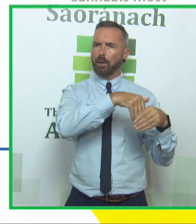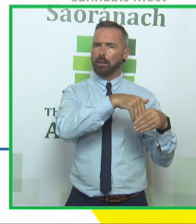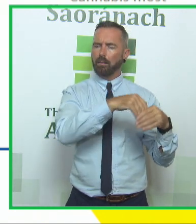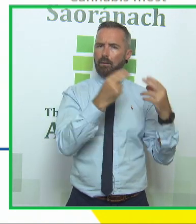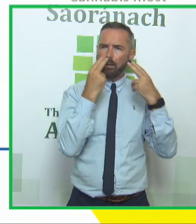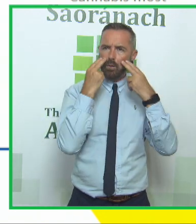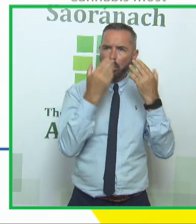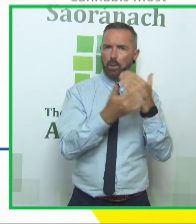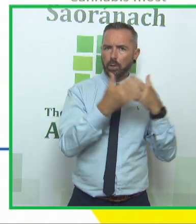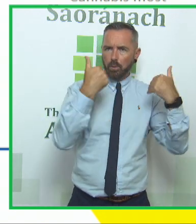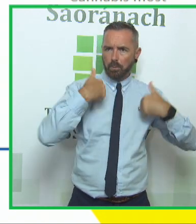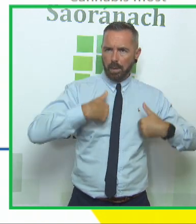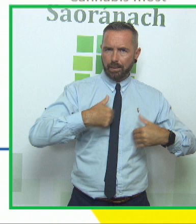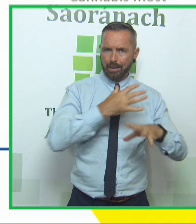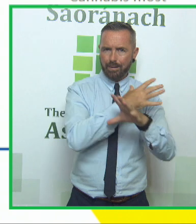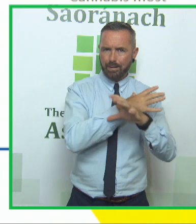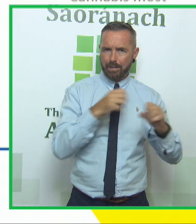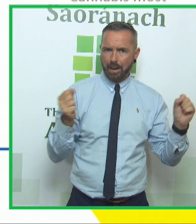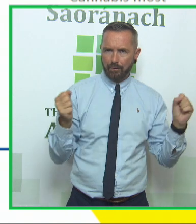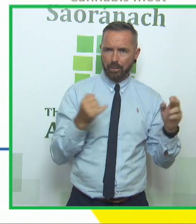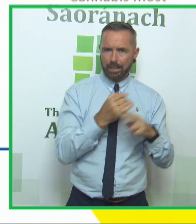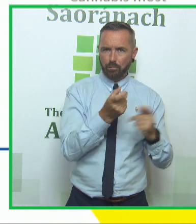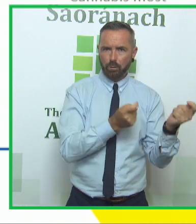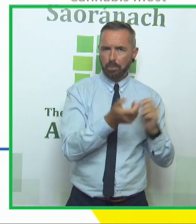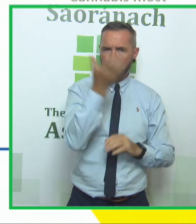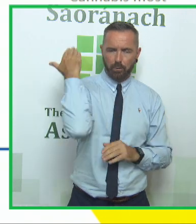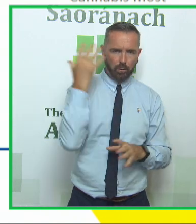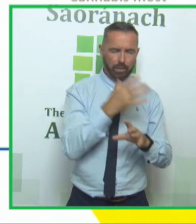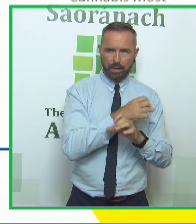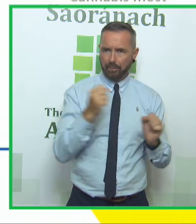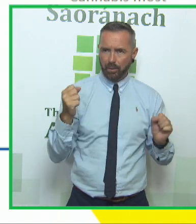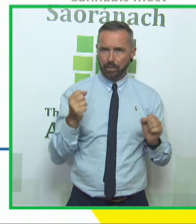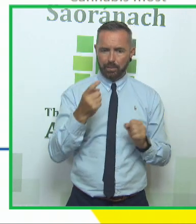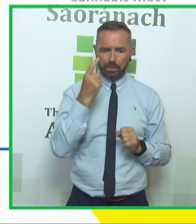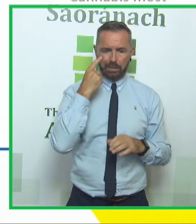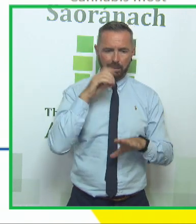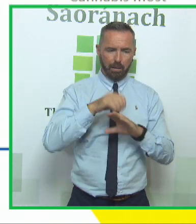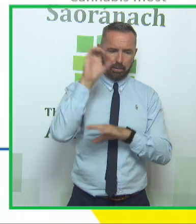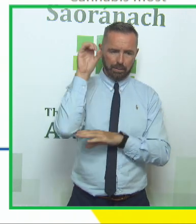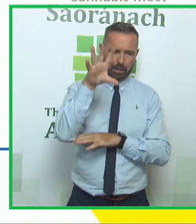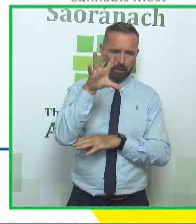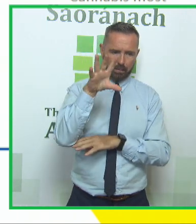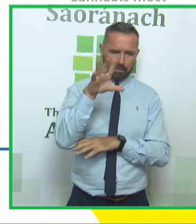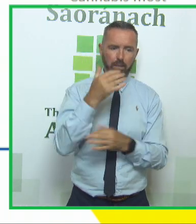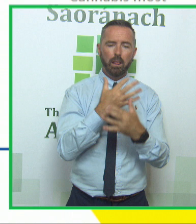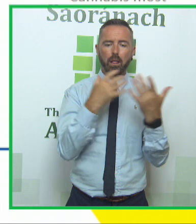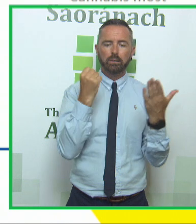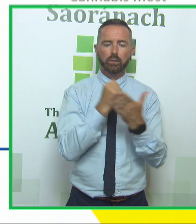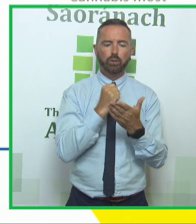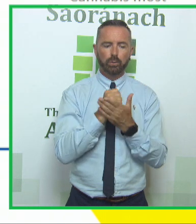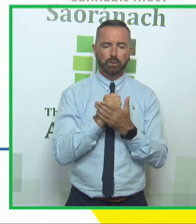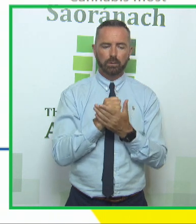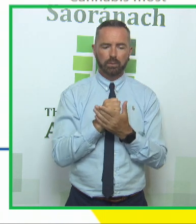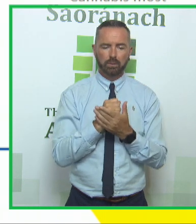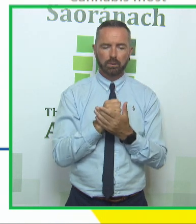typically young males who have never been in drug treatment before. And you'll see here on the slide, many are students. Polydrug